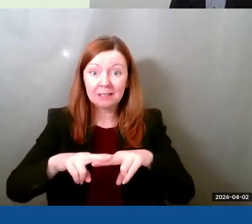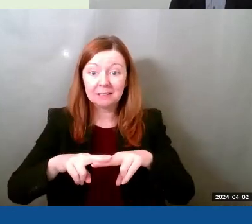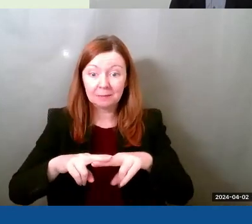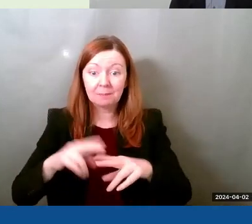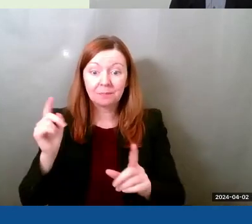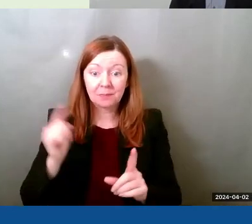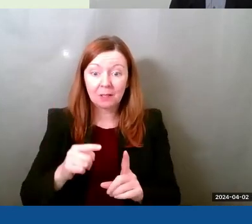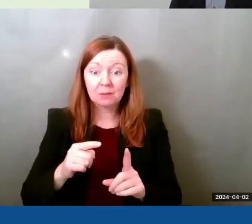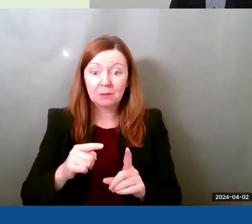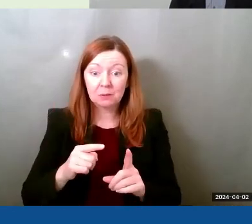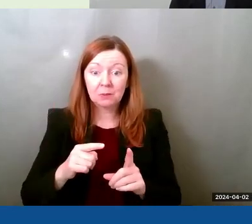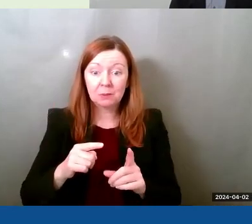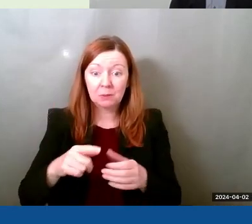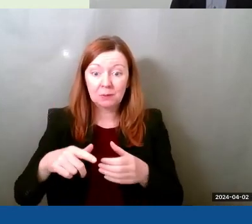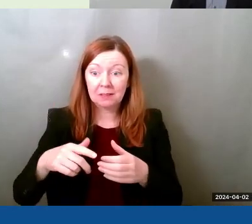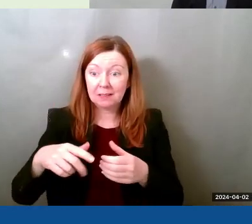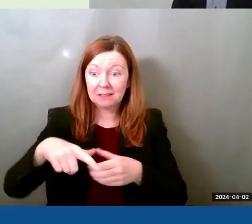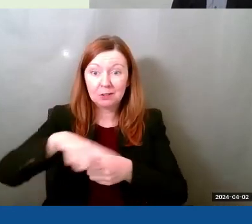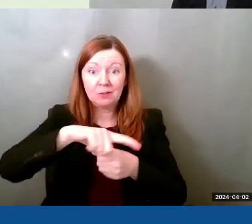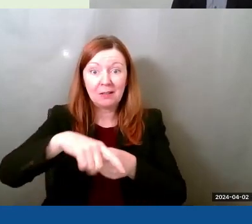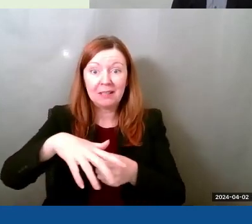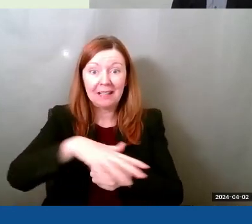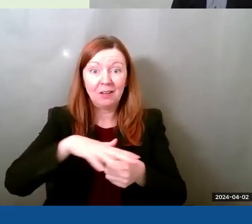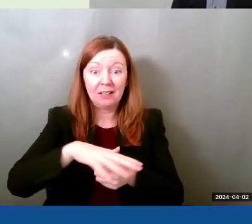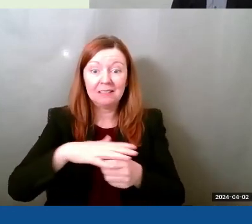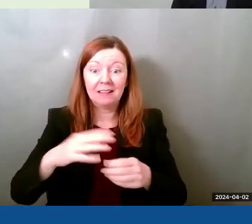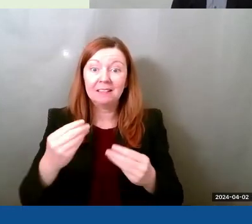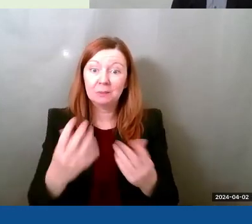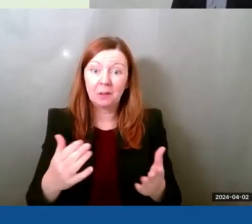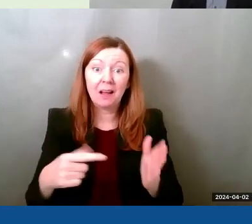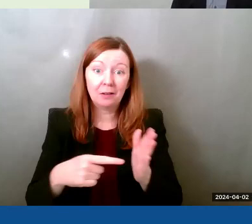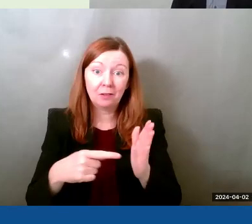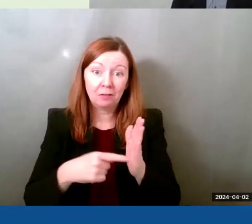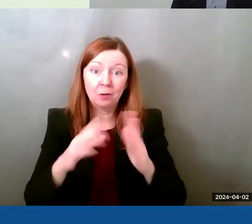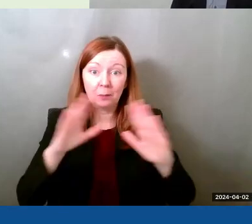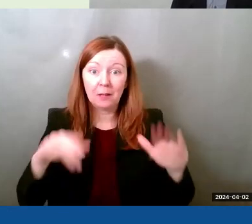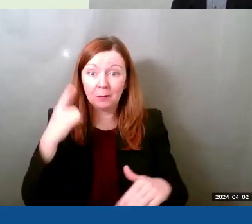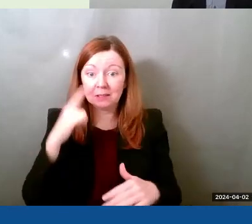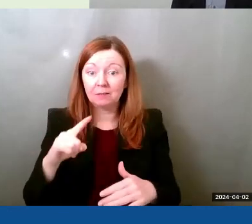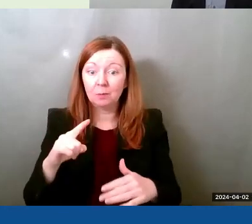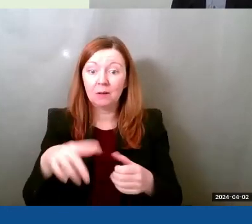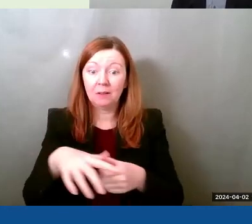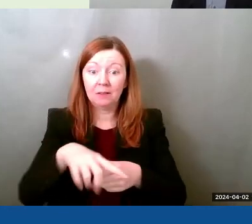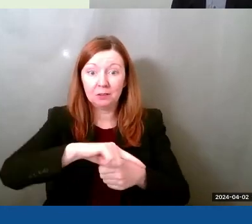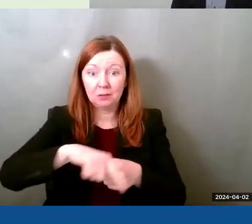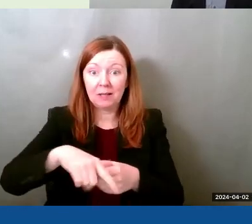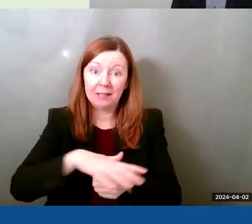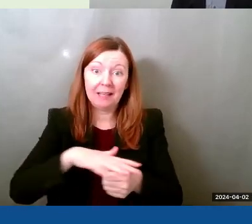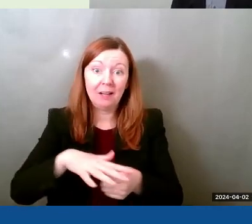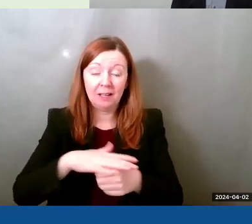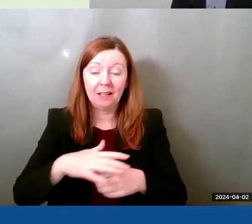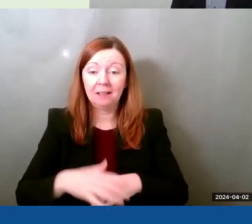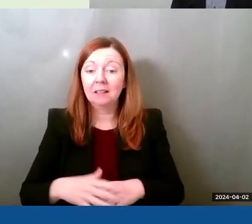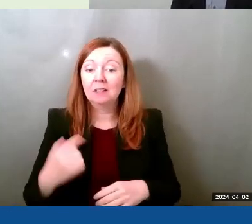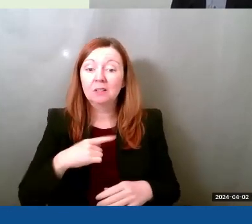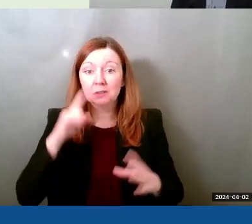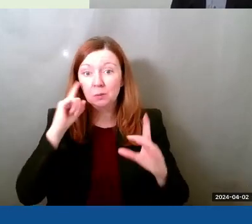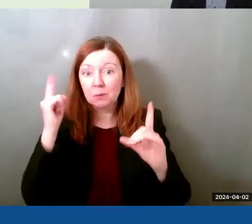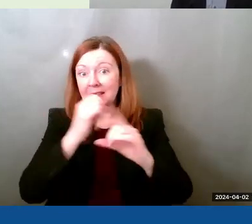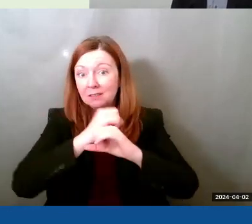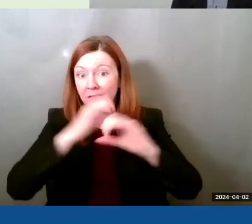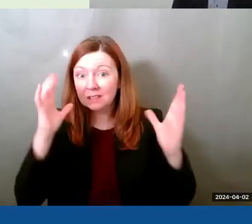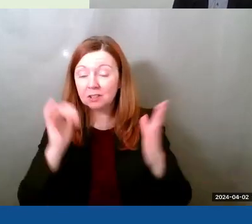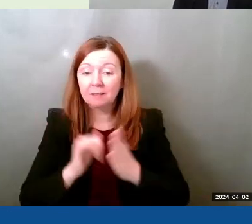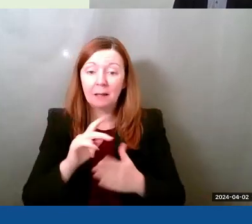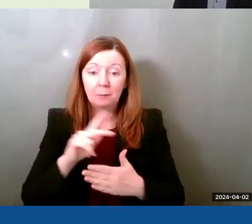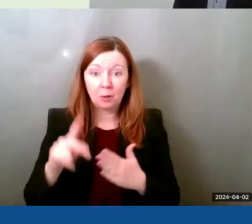to the immediately surrounding areas in the supply of affordable housing for the surrounding area. And so we envision